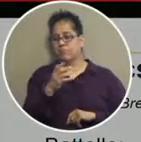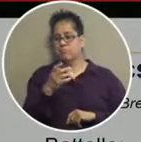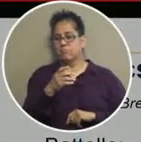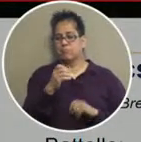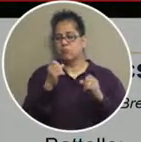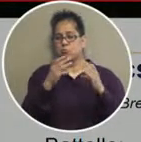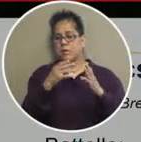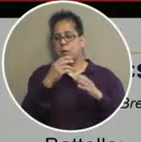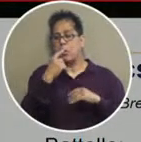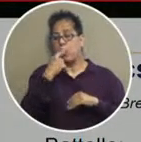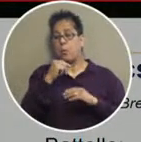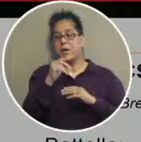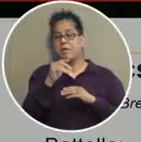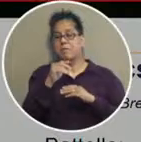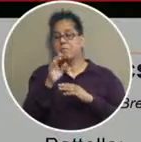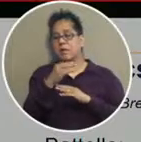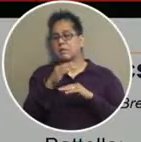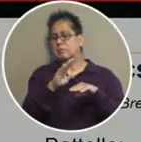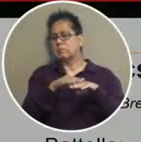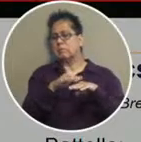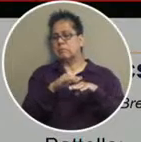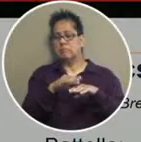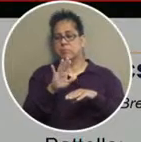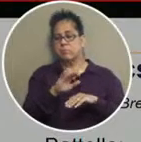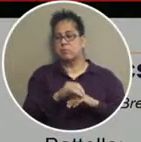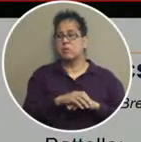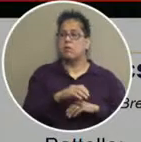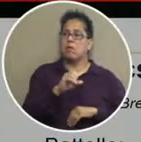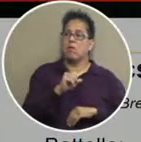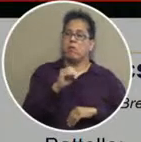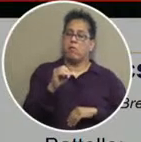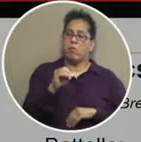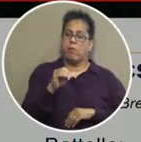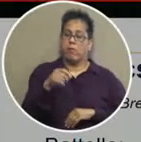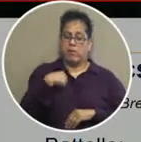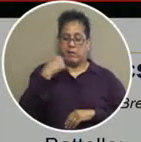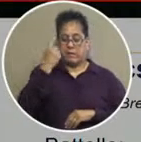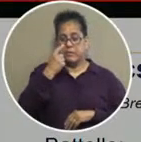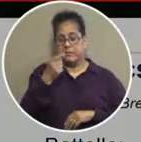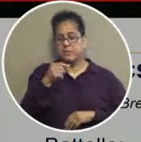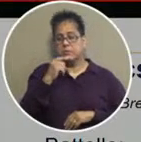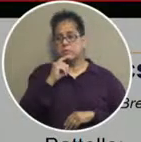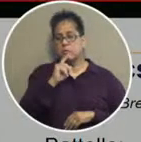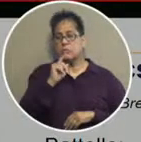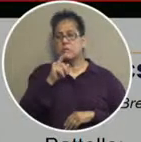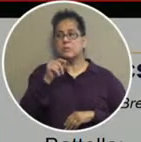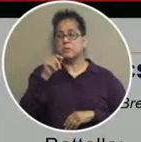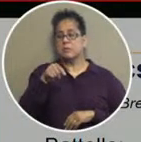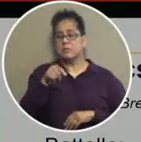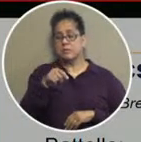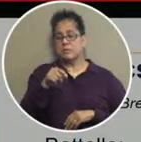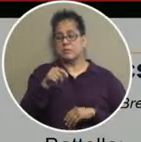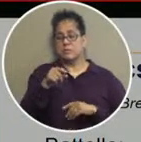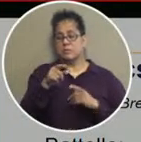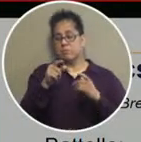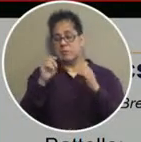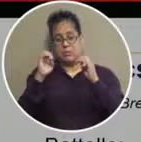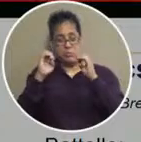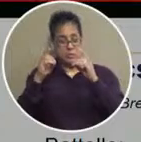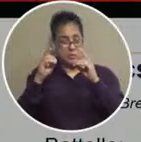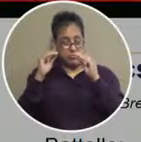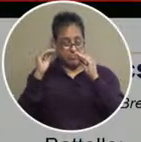too many red flags to move forward. And I really think it's very apt that this is falling under the logistics and